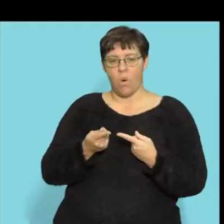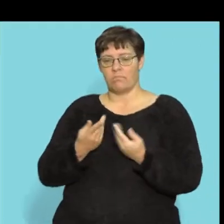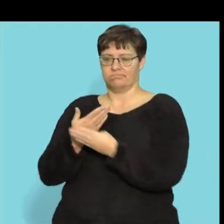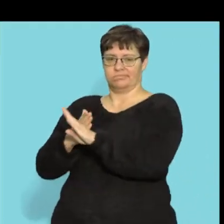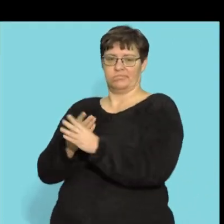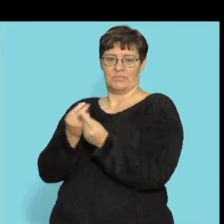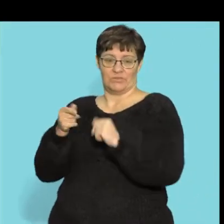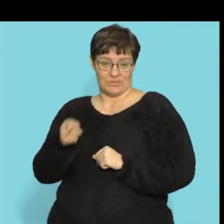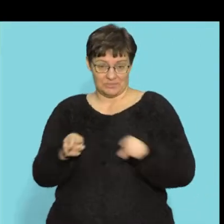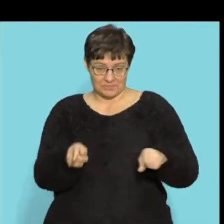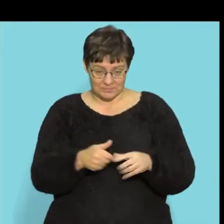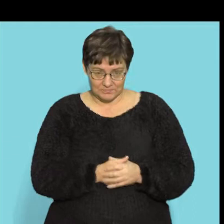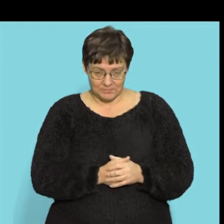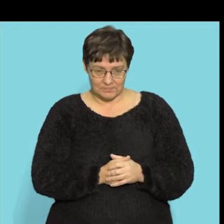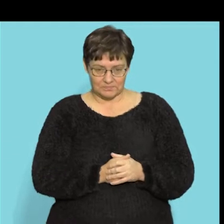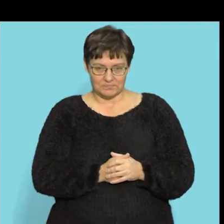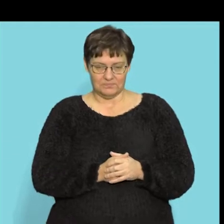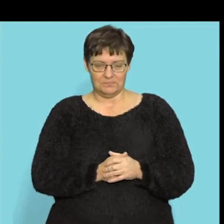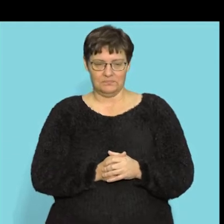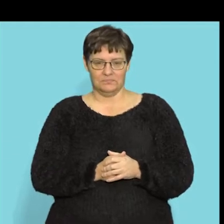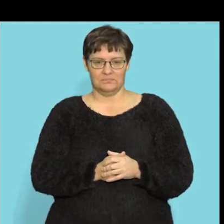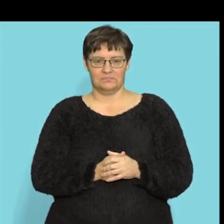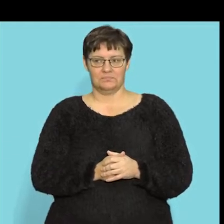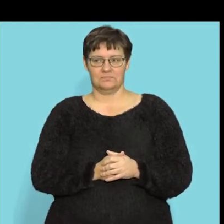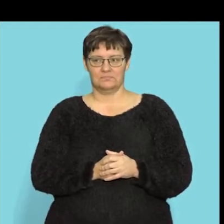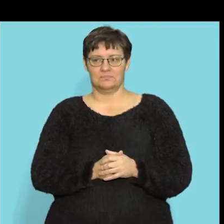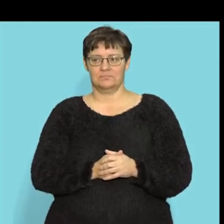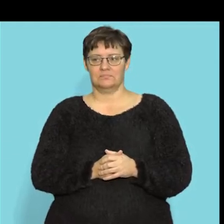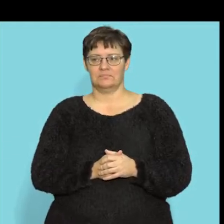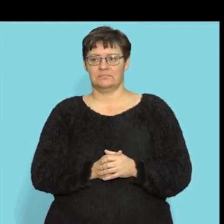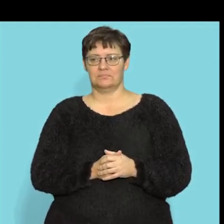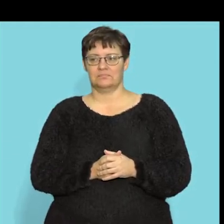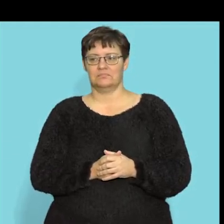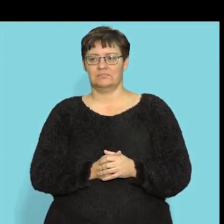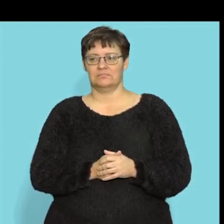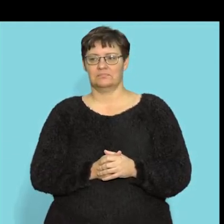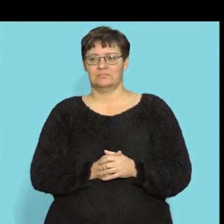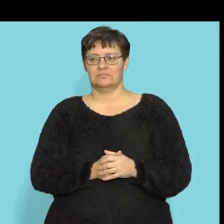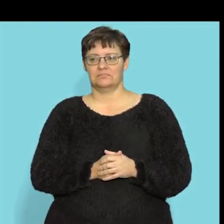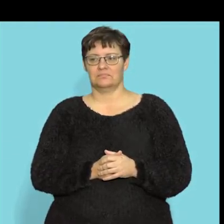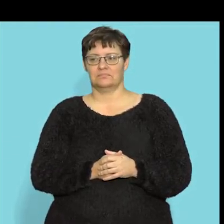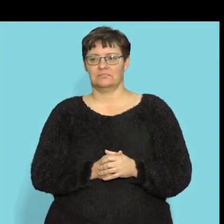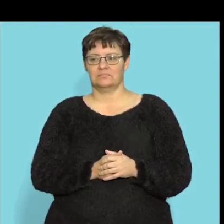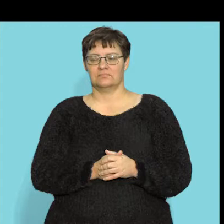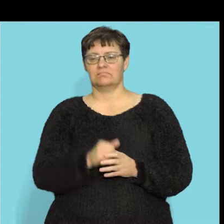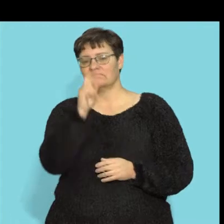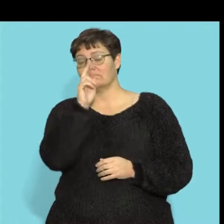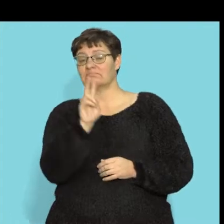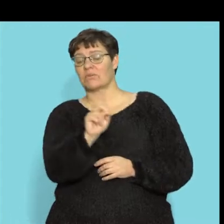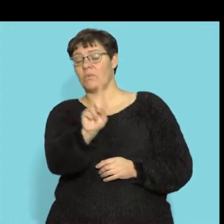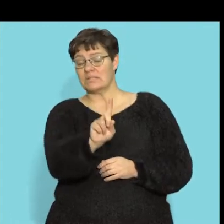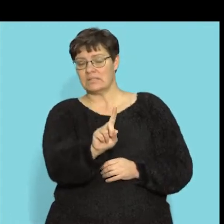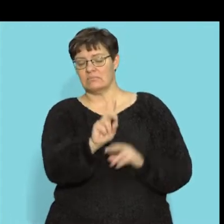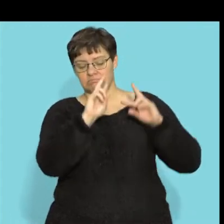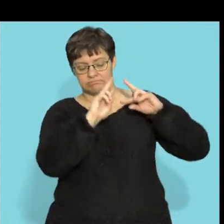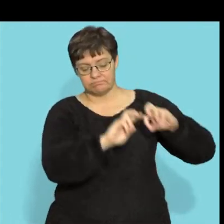Okay. Now we are going to look into some of the properties